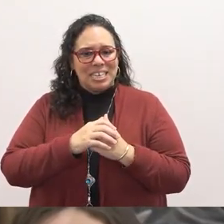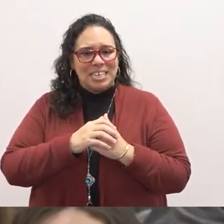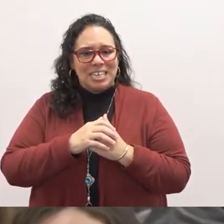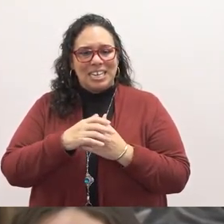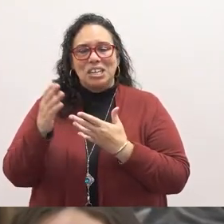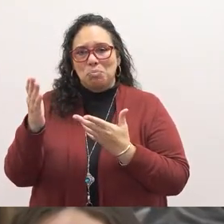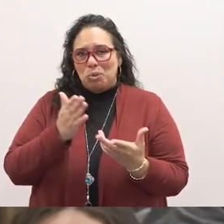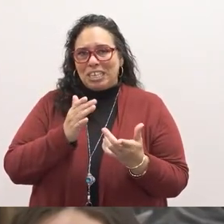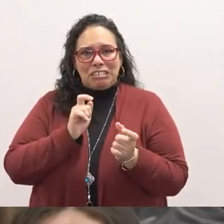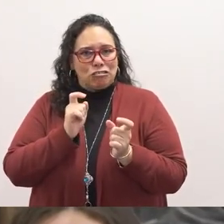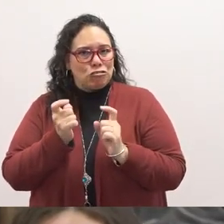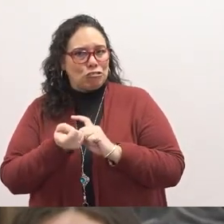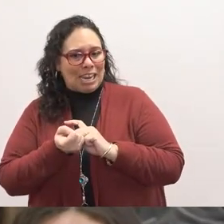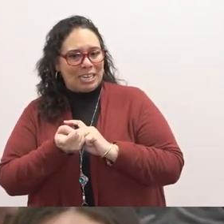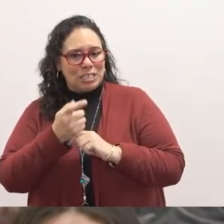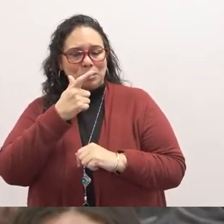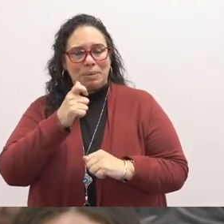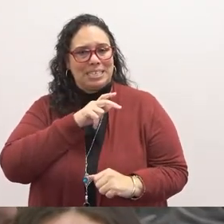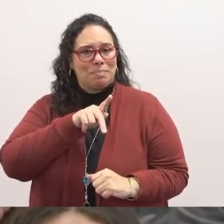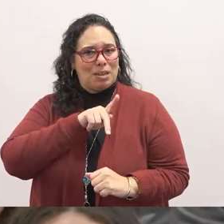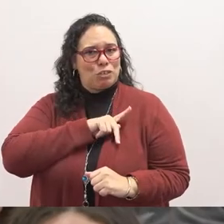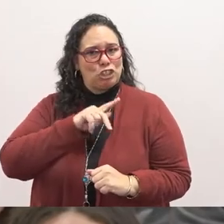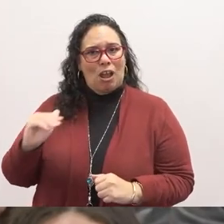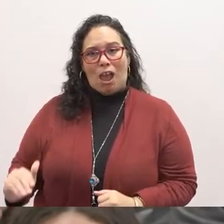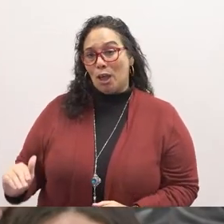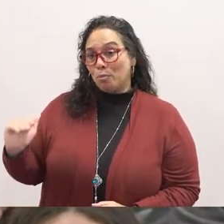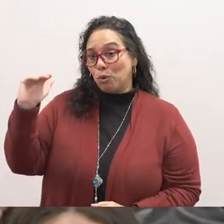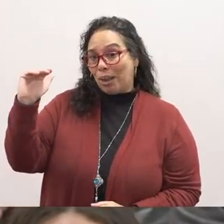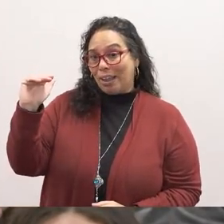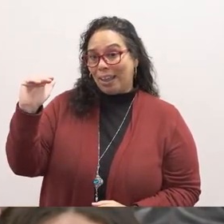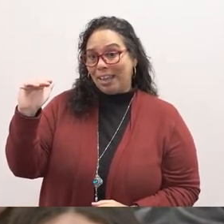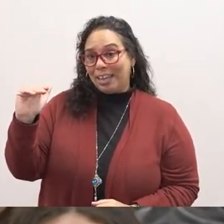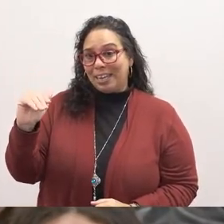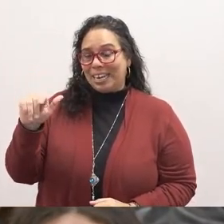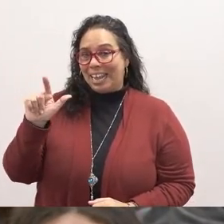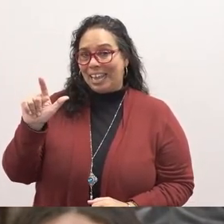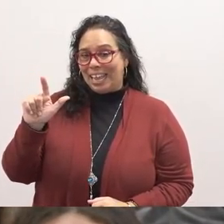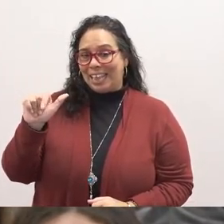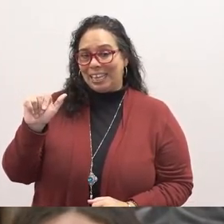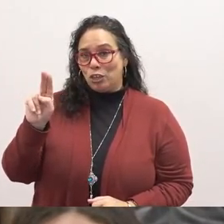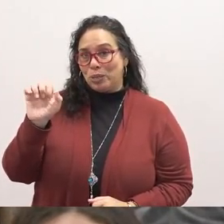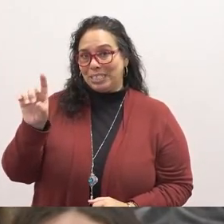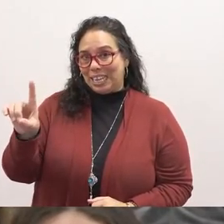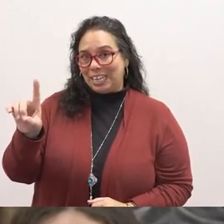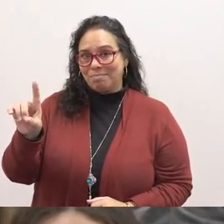about change because of my personal upbringing when I was in LAUSD.